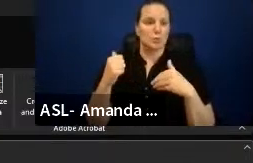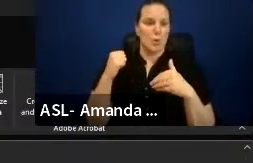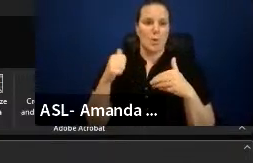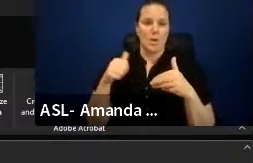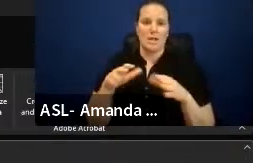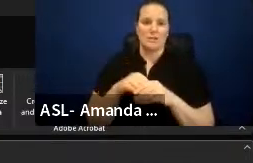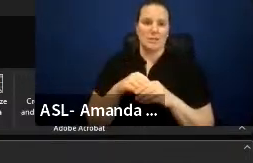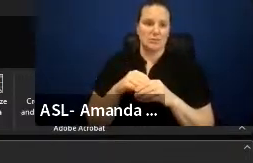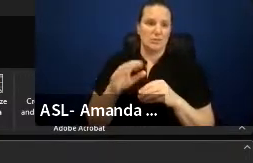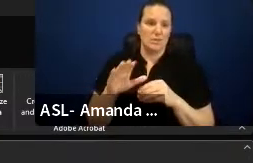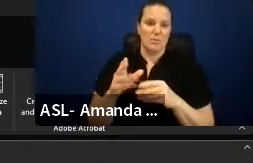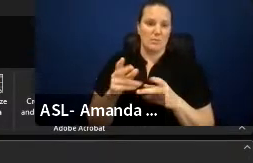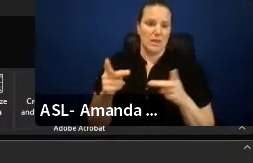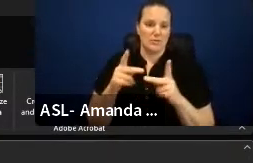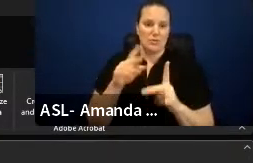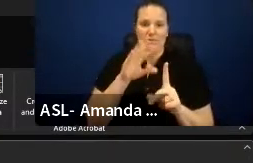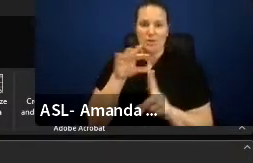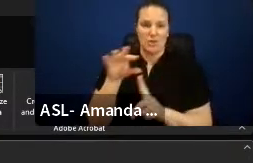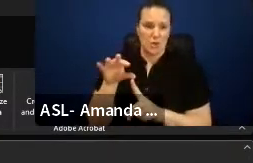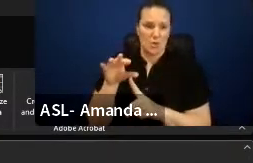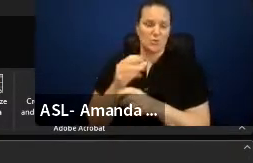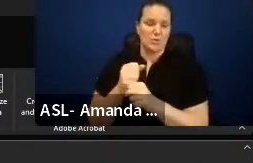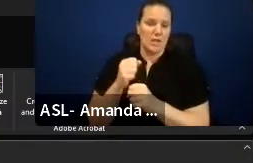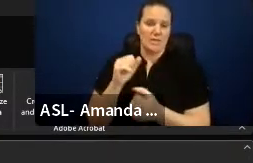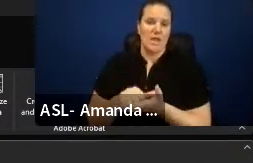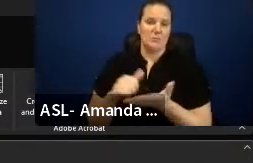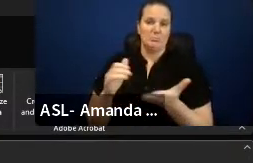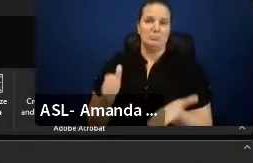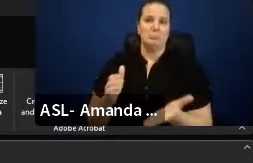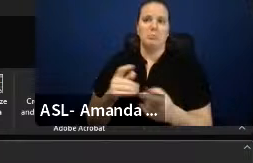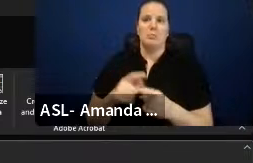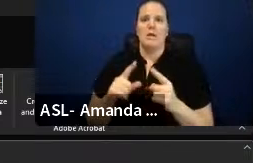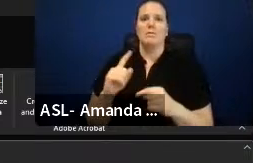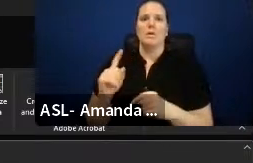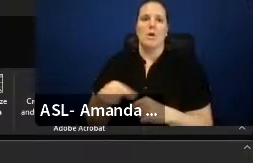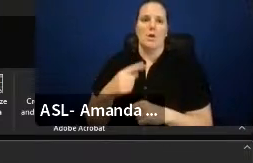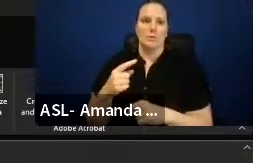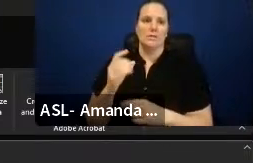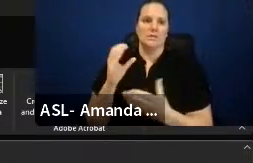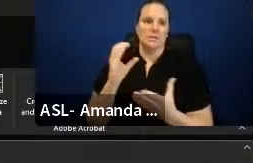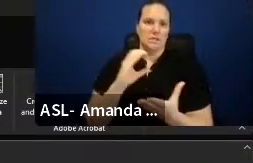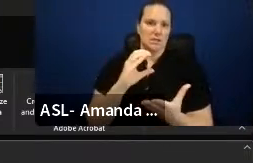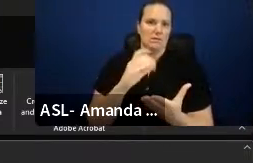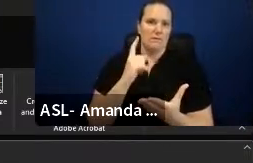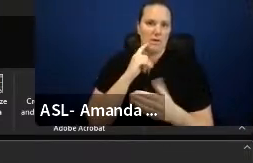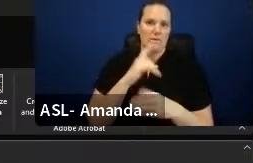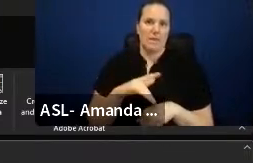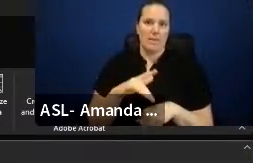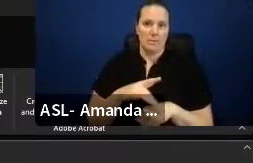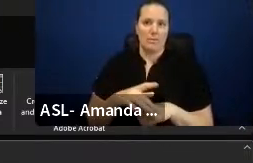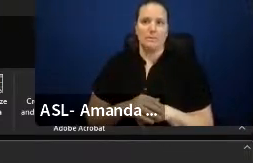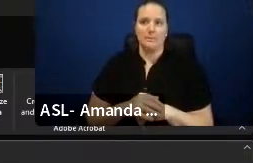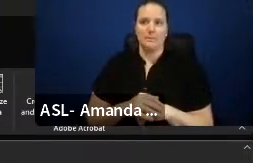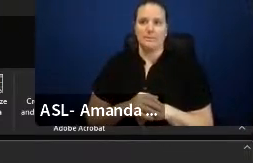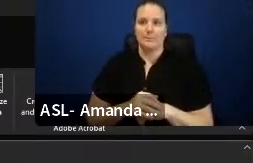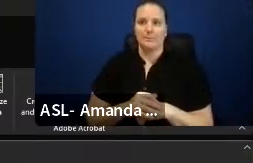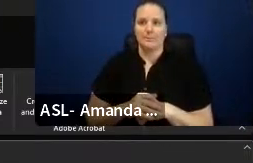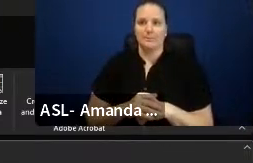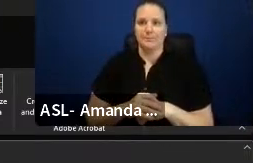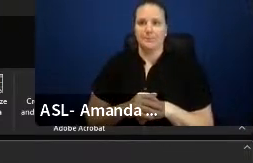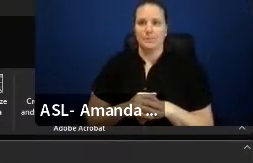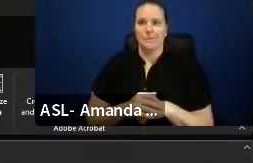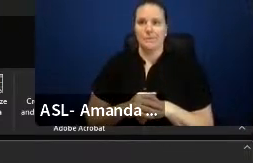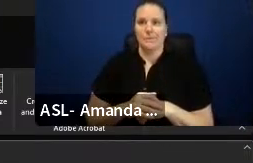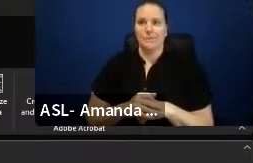places to video, get that. But we always seek to make it available to property